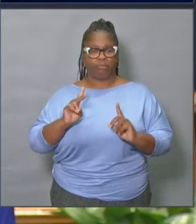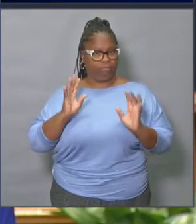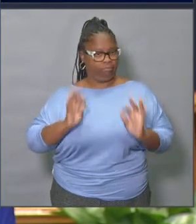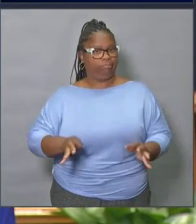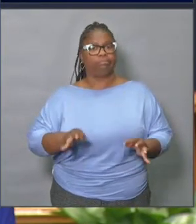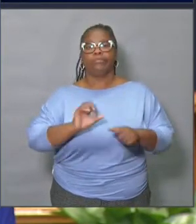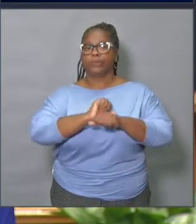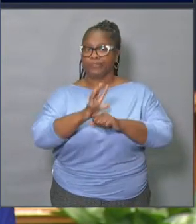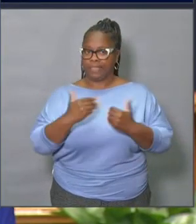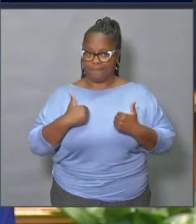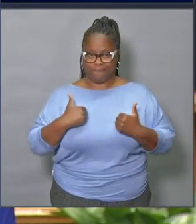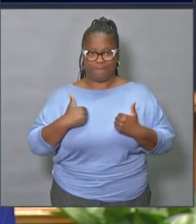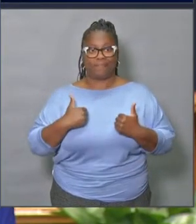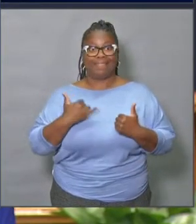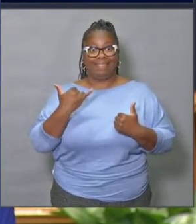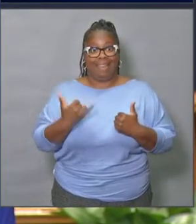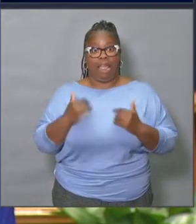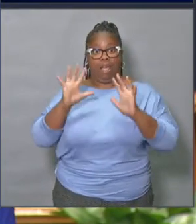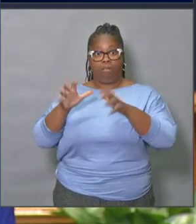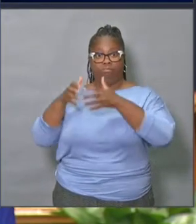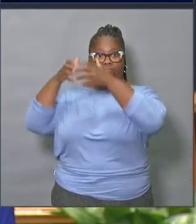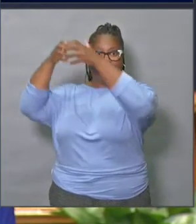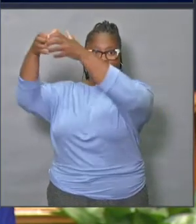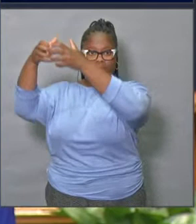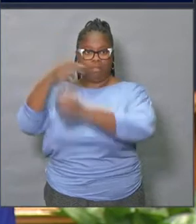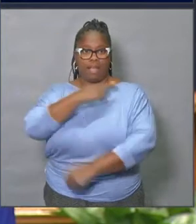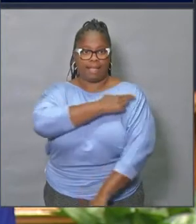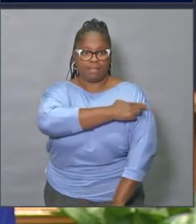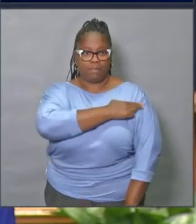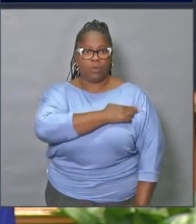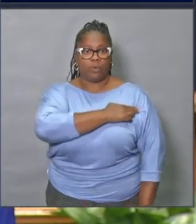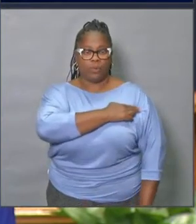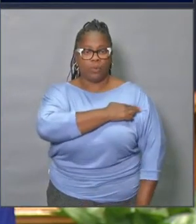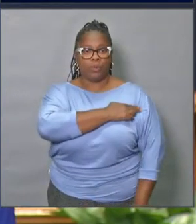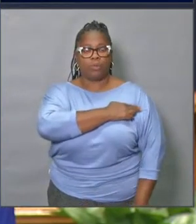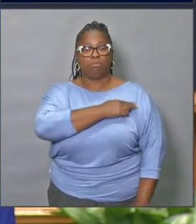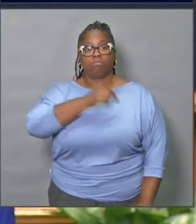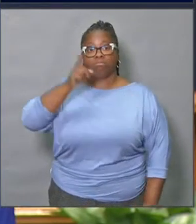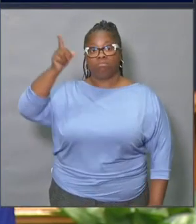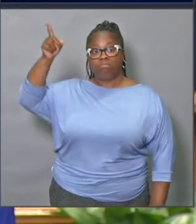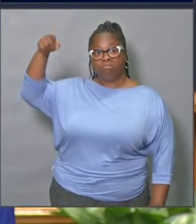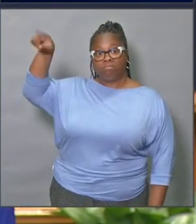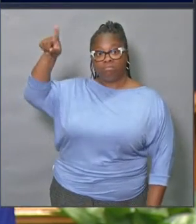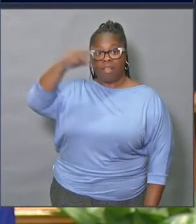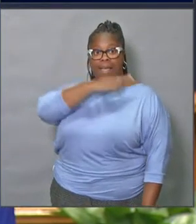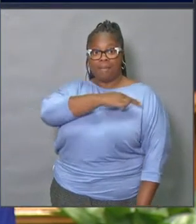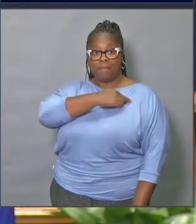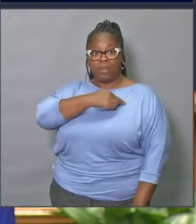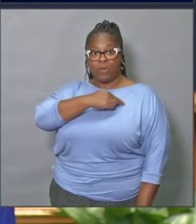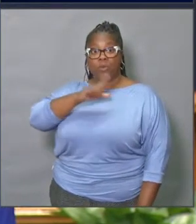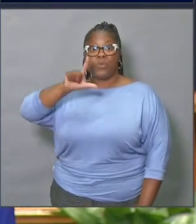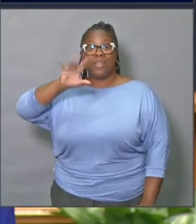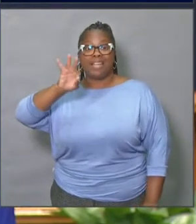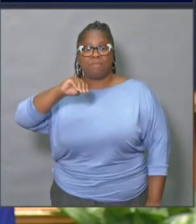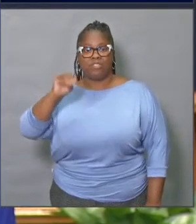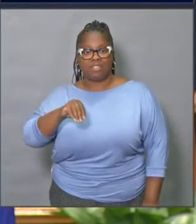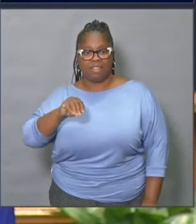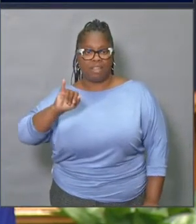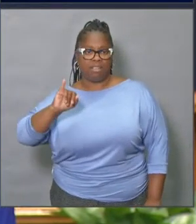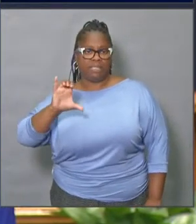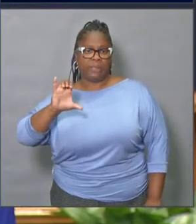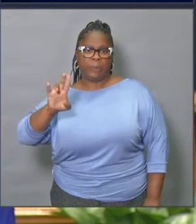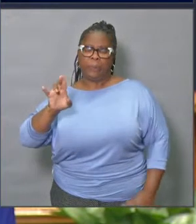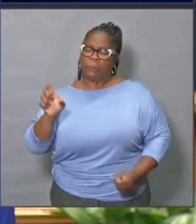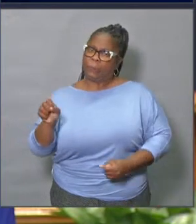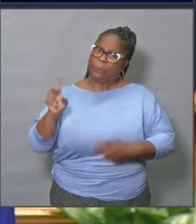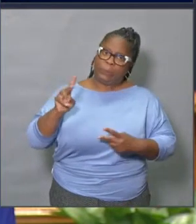confirmed case of COVID-19 and are hospitalized. 29% of the people are in the ICU, and